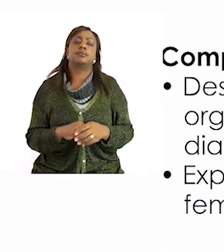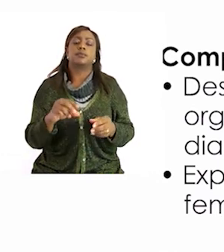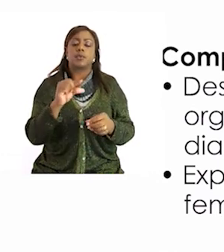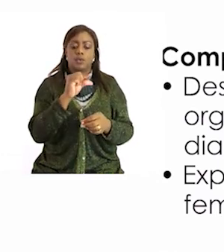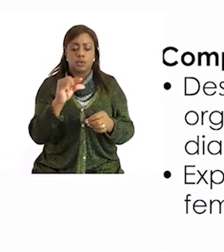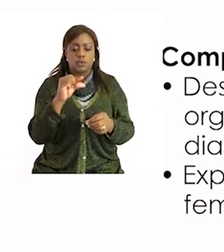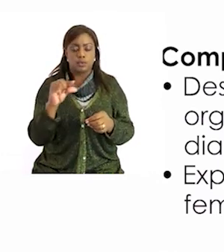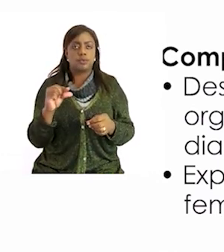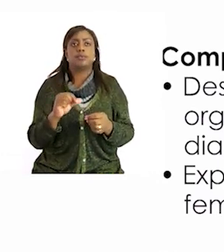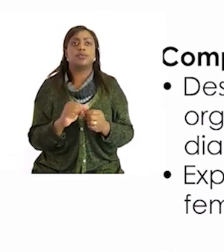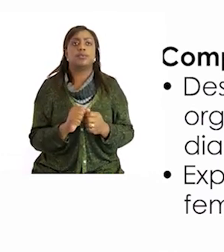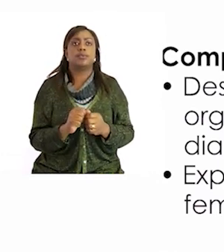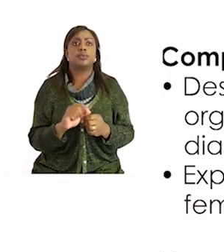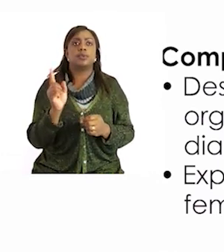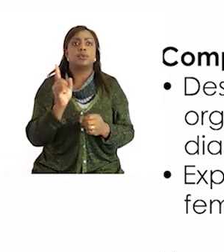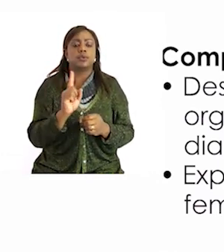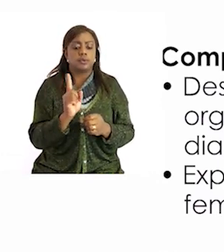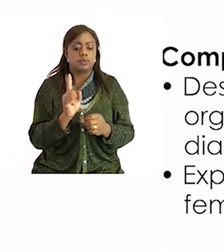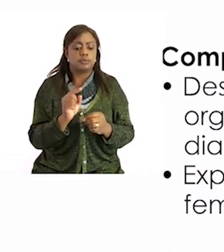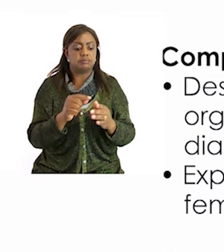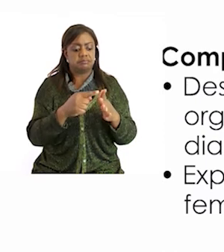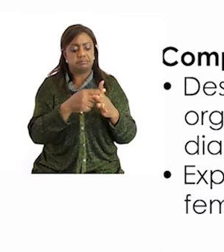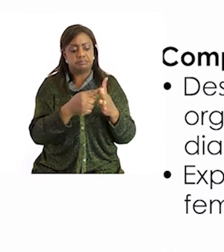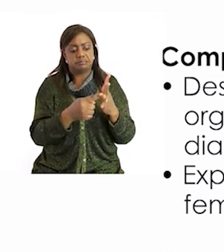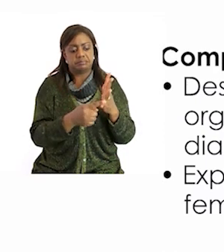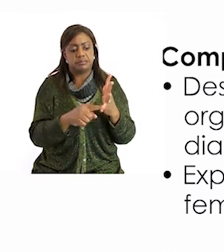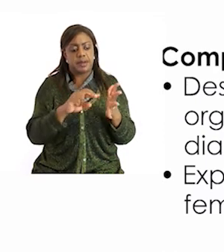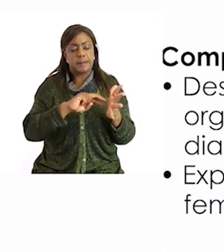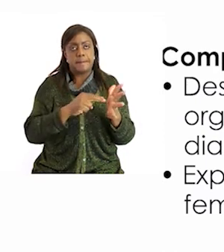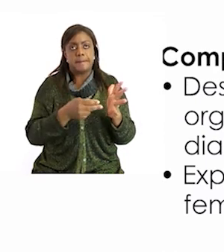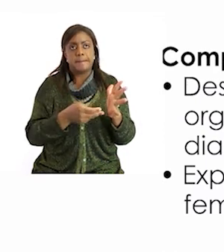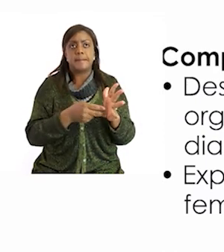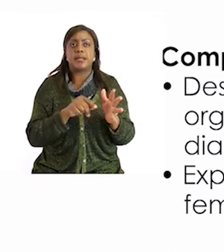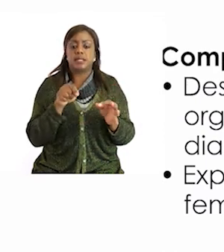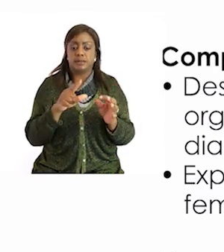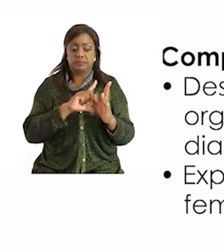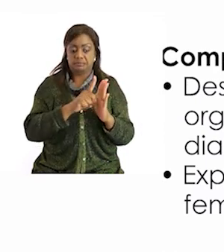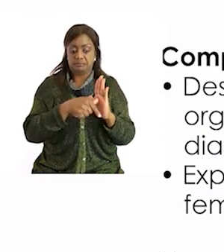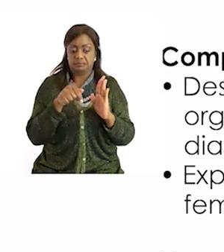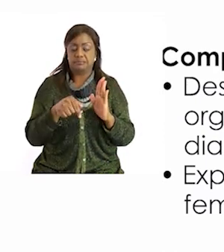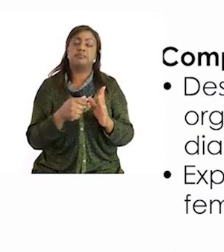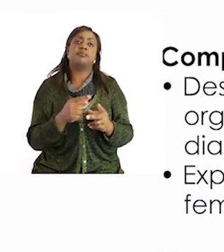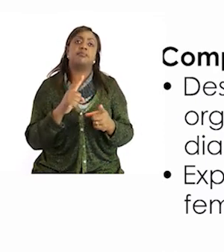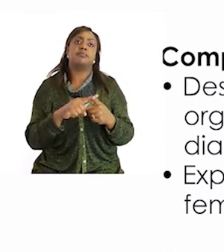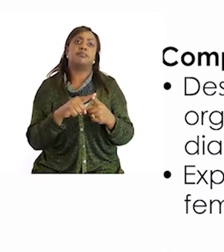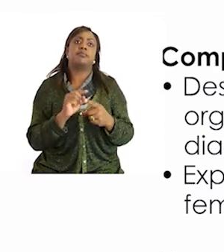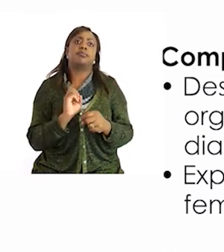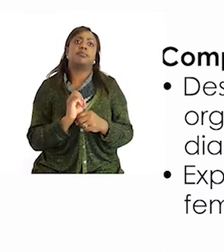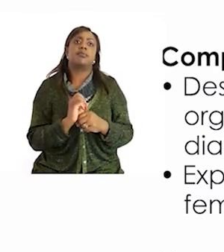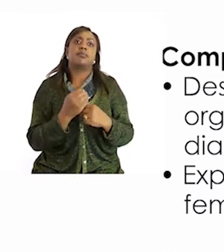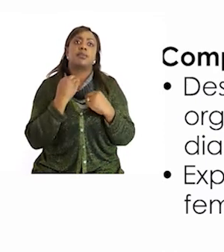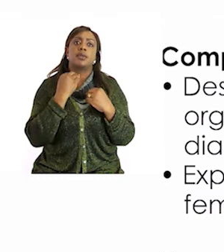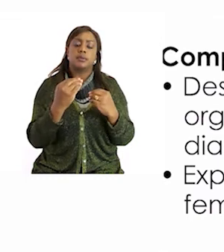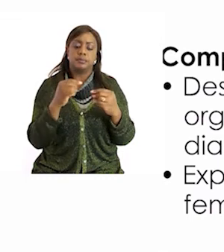Vocabulary. What are the words that we will encounter during this lesson? One of the most important words